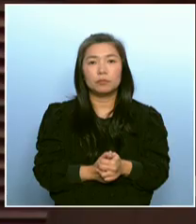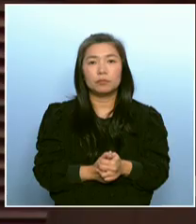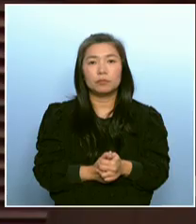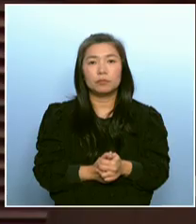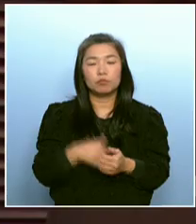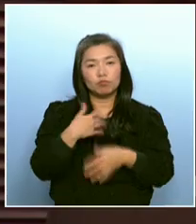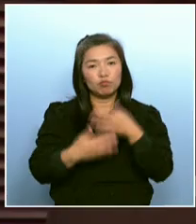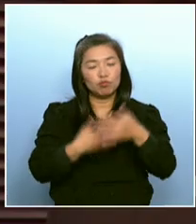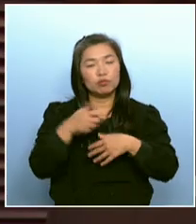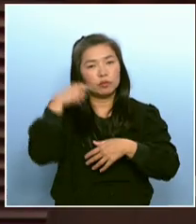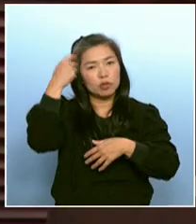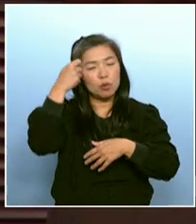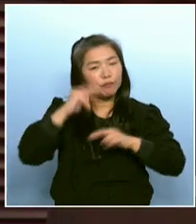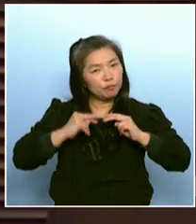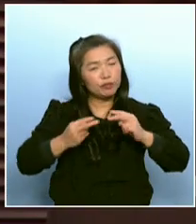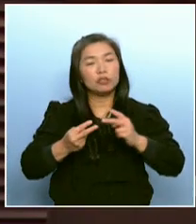5-minute ride